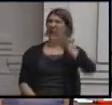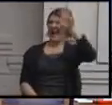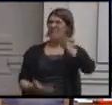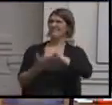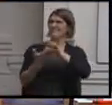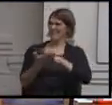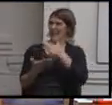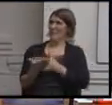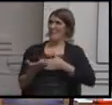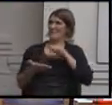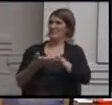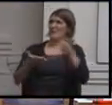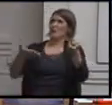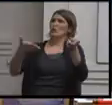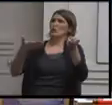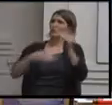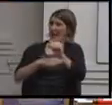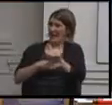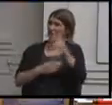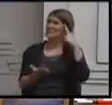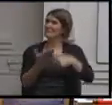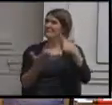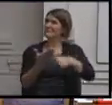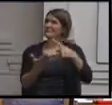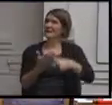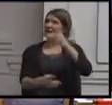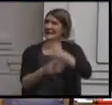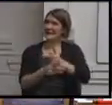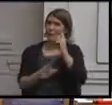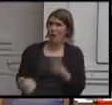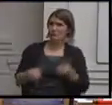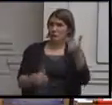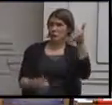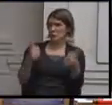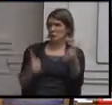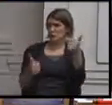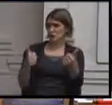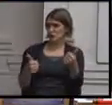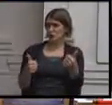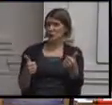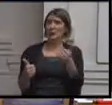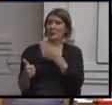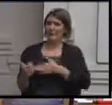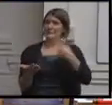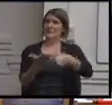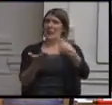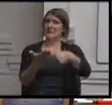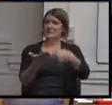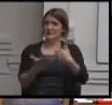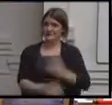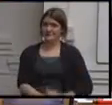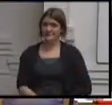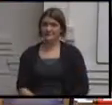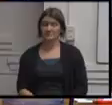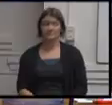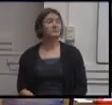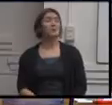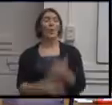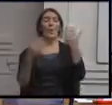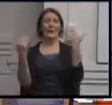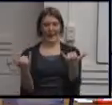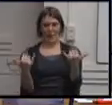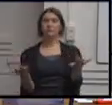the agenda for tonight to decide whether it should be on the agenda for December 16th. And that's why